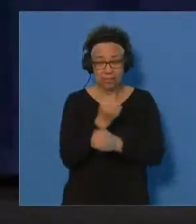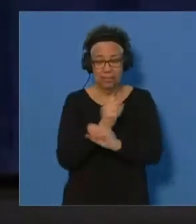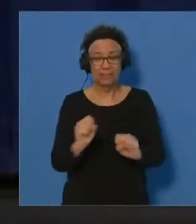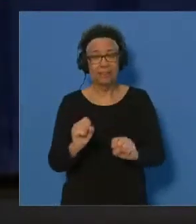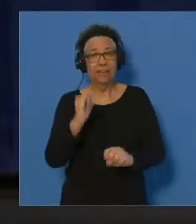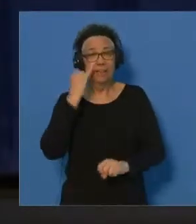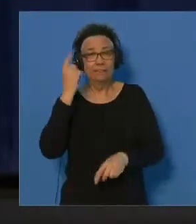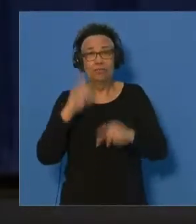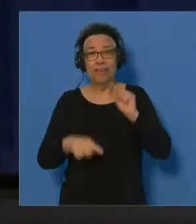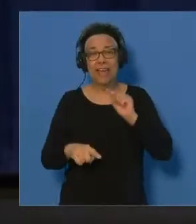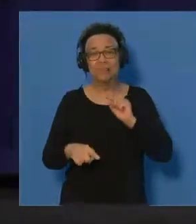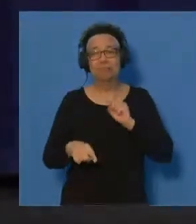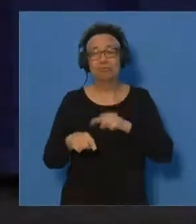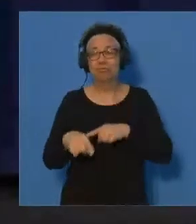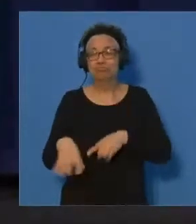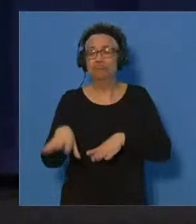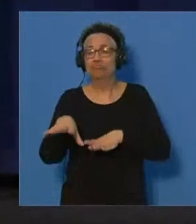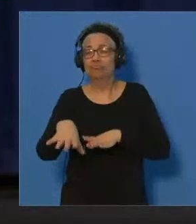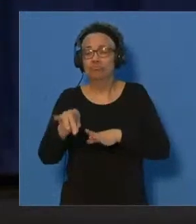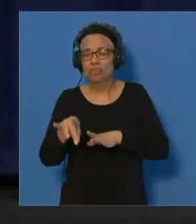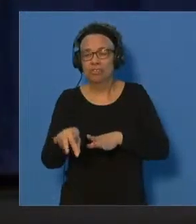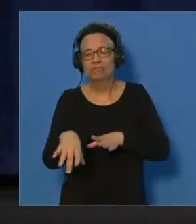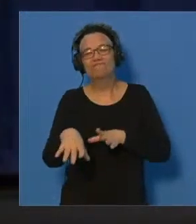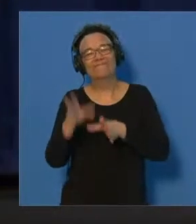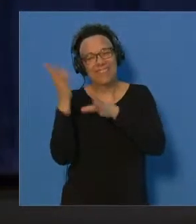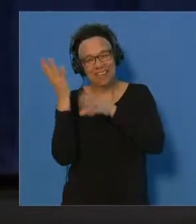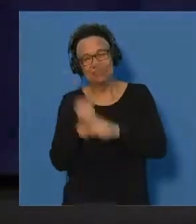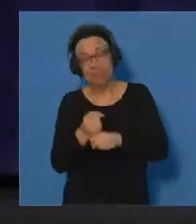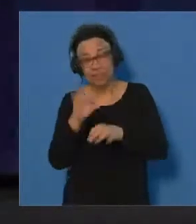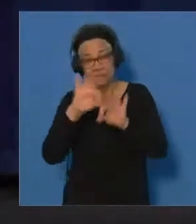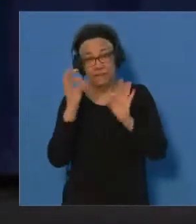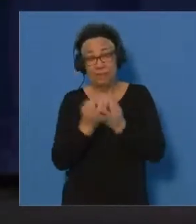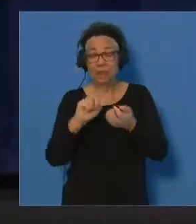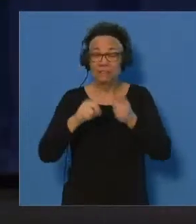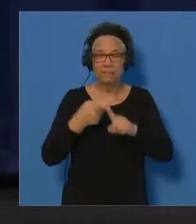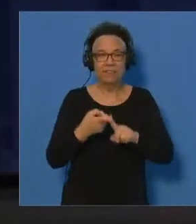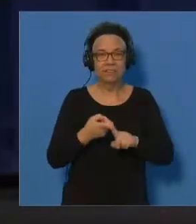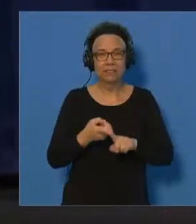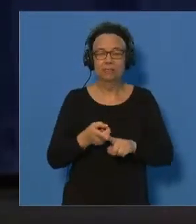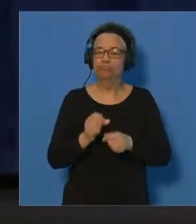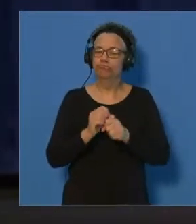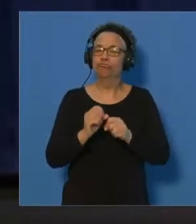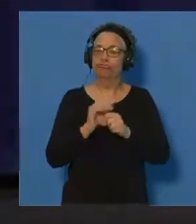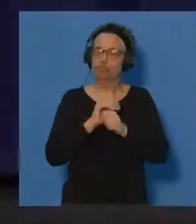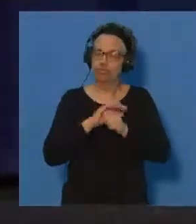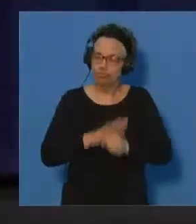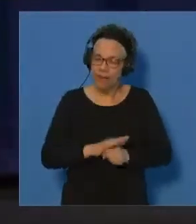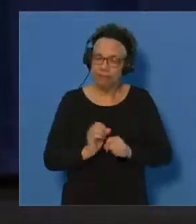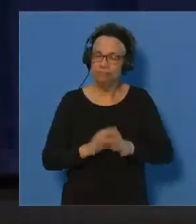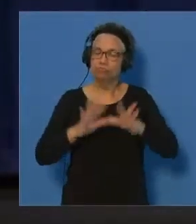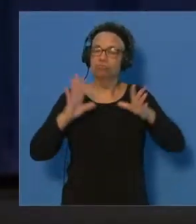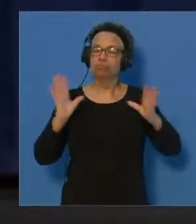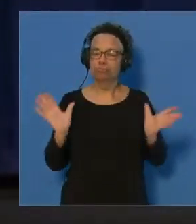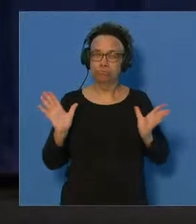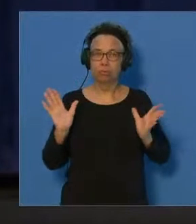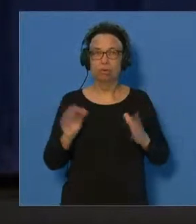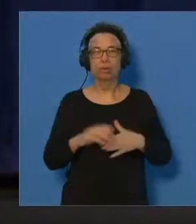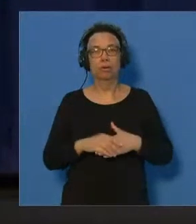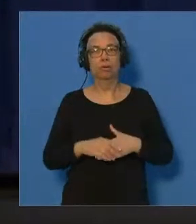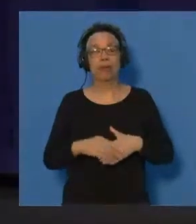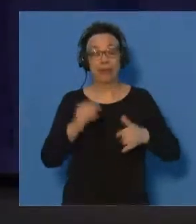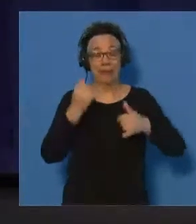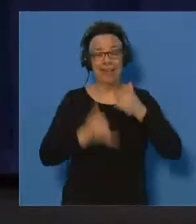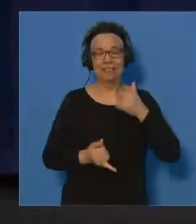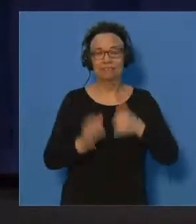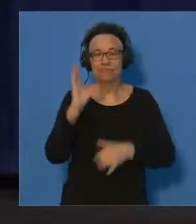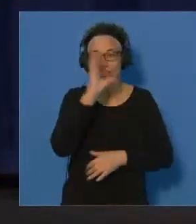can, reach out and talk to trusted family and friends to release your stress. And lastly, you can search